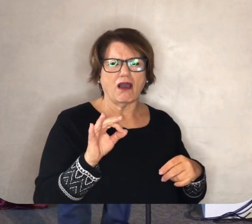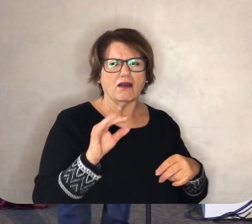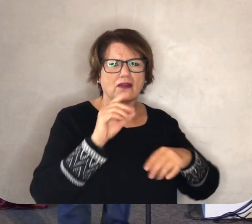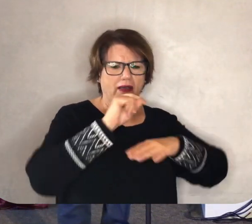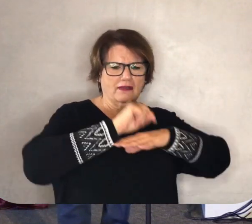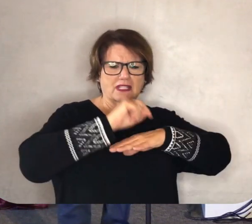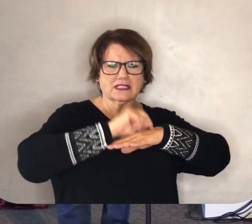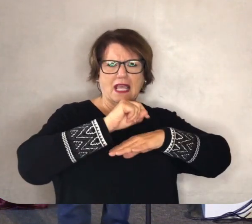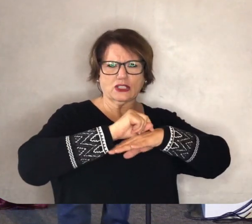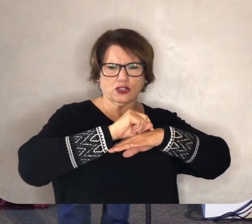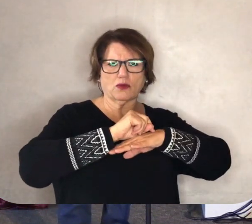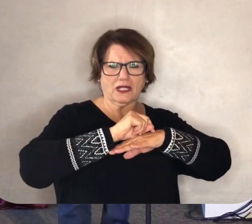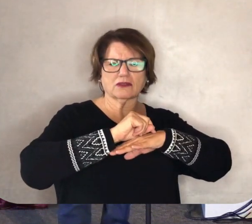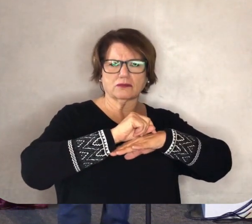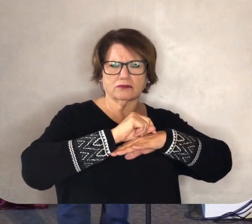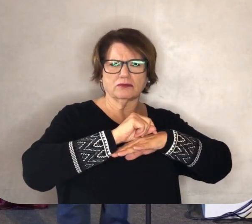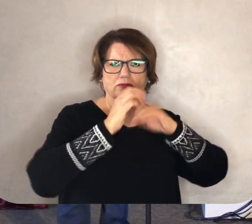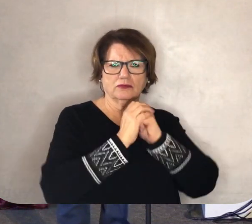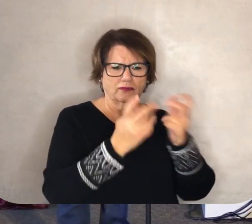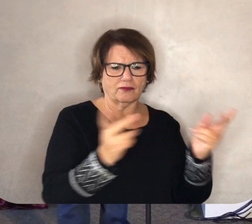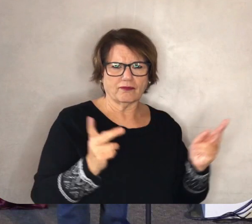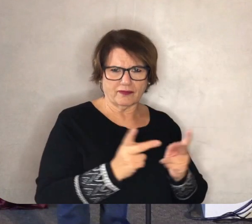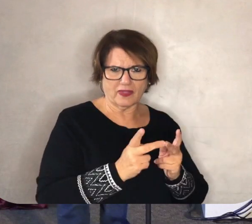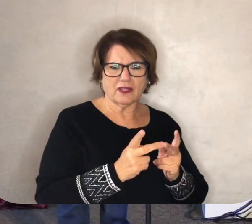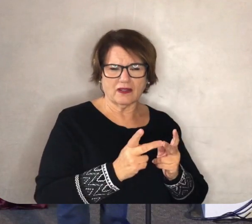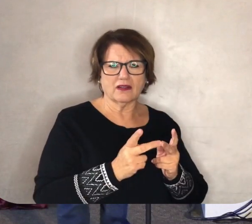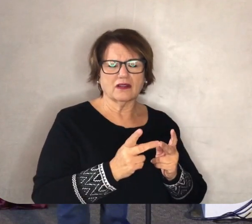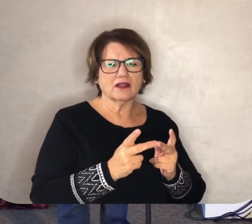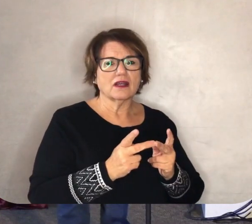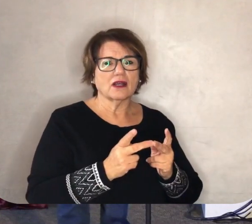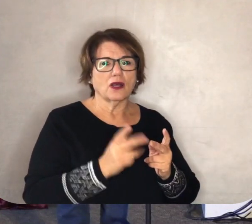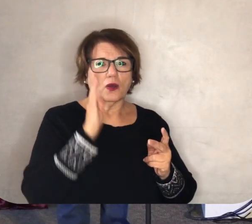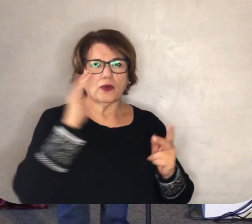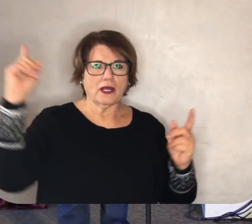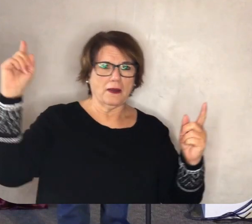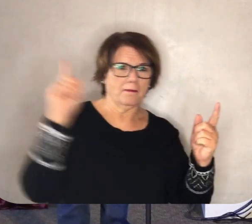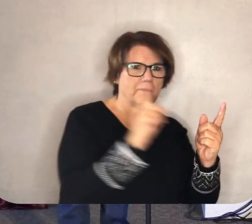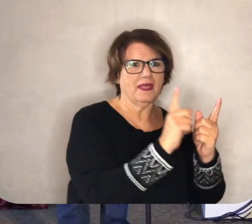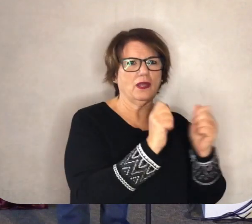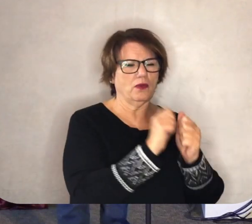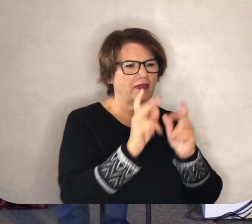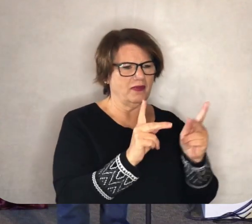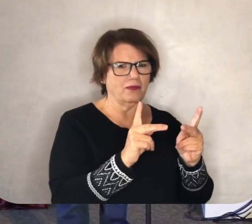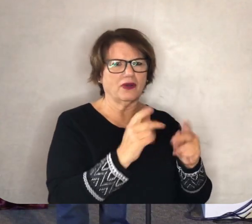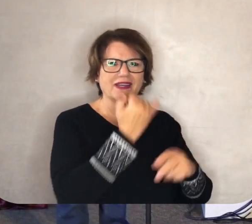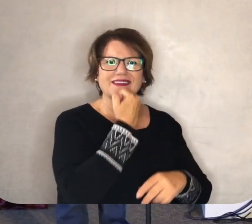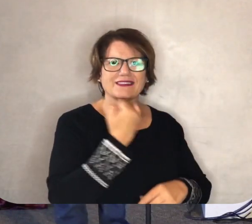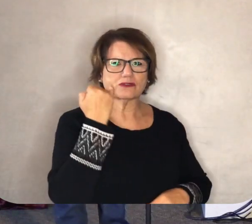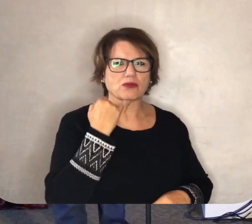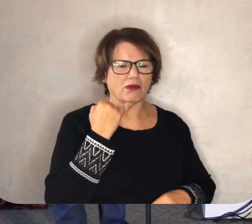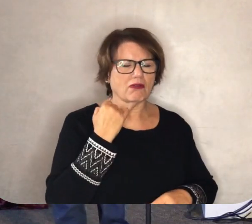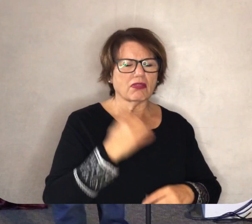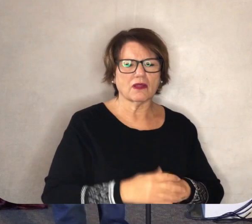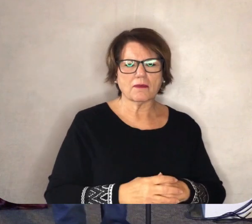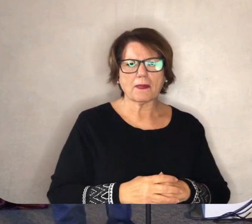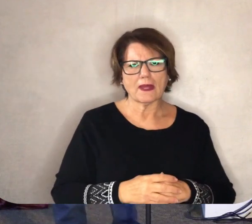sanctuary, the tabernacle, and the place that he's going to meet with the people of Israel. And part of the instructions